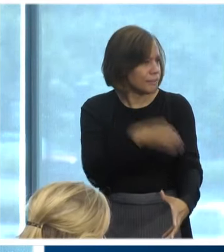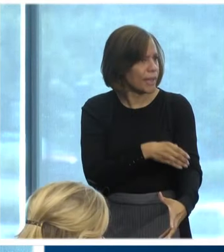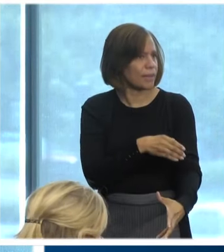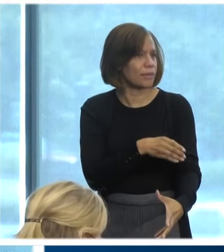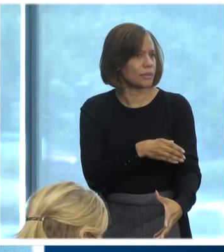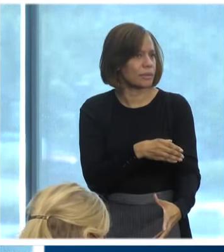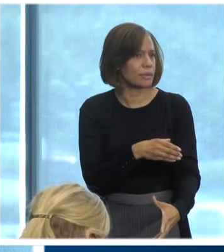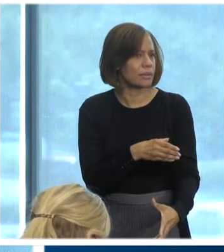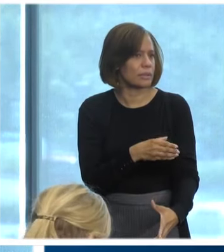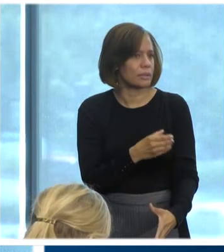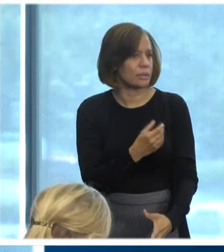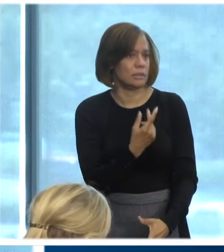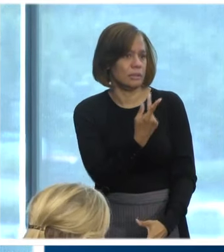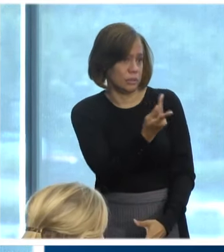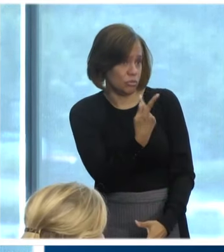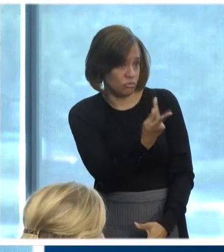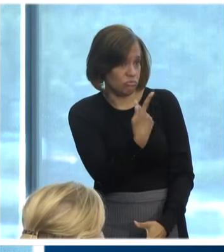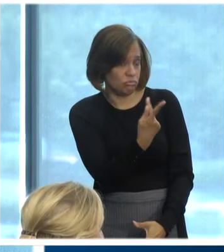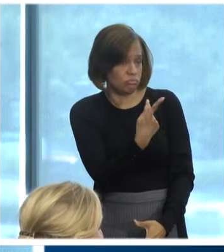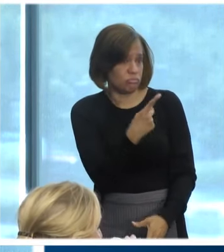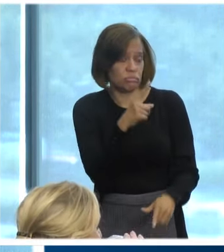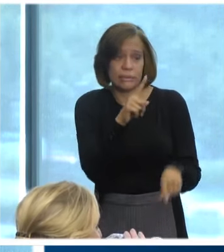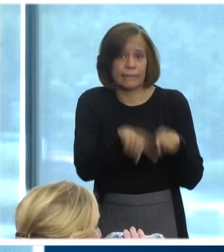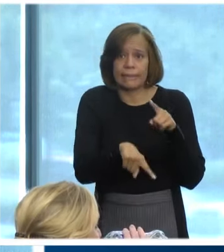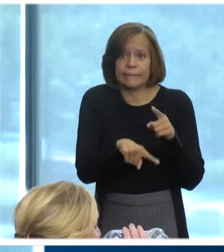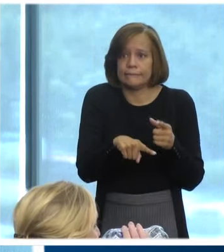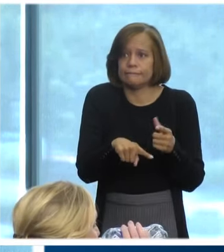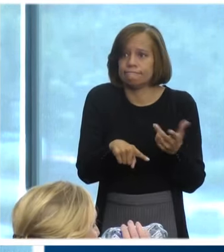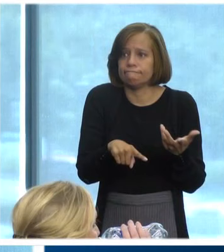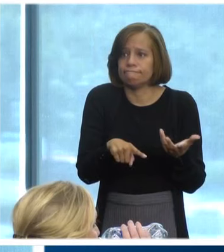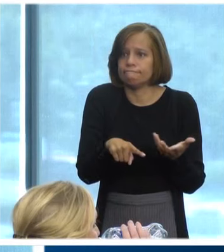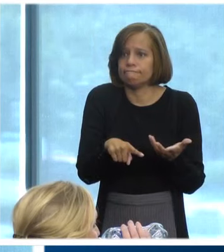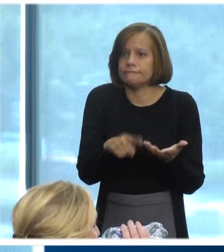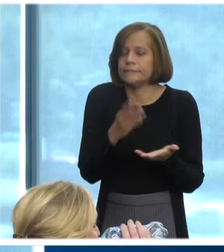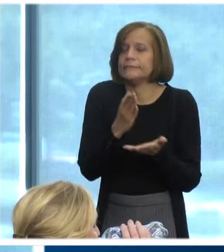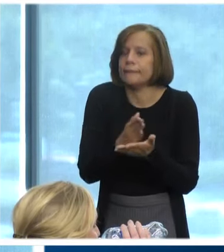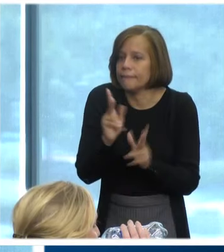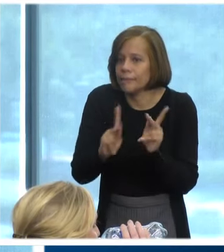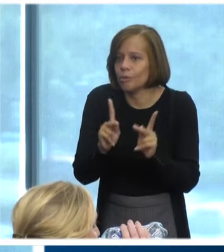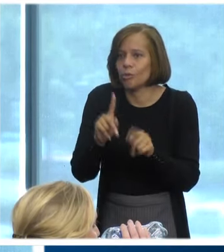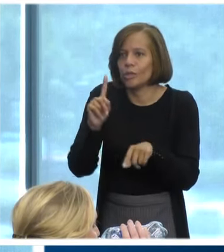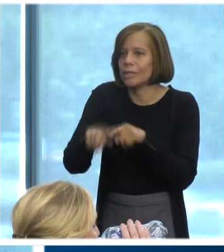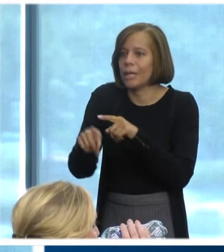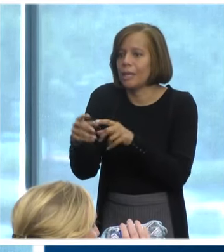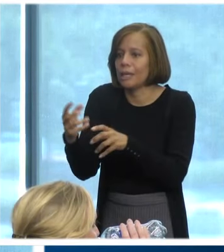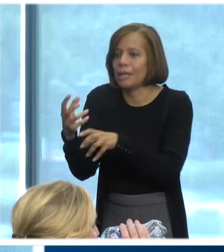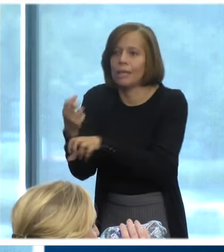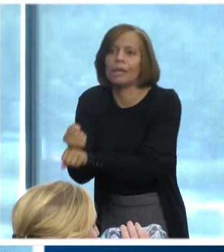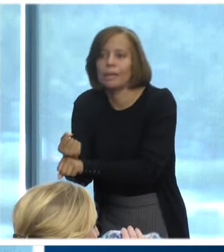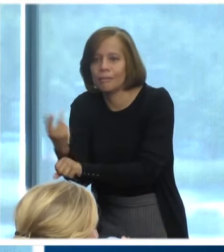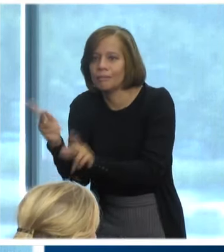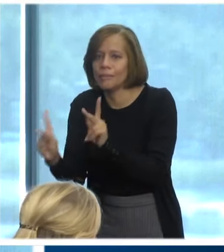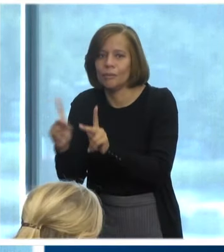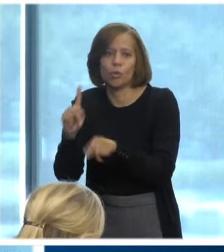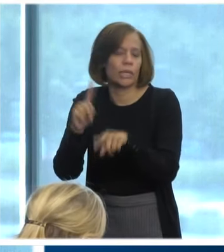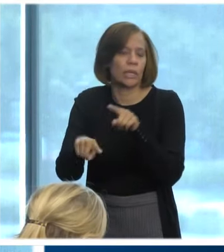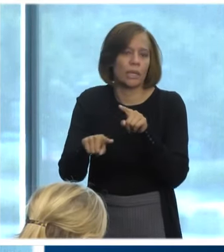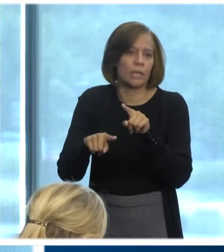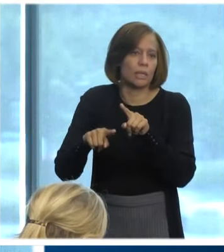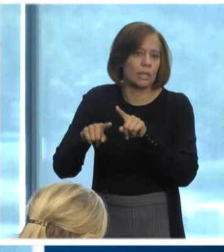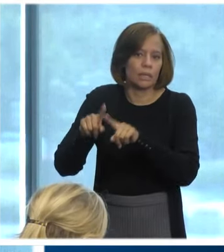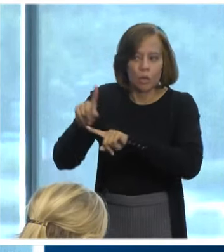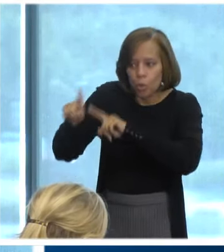You and I cannot stop. We cannot detain people. We cannot question them.